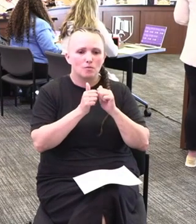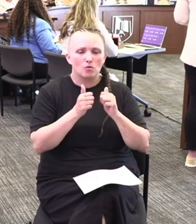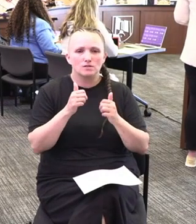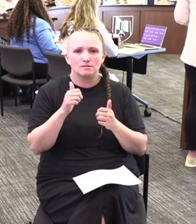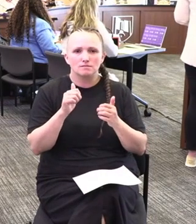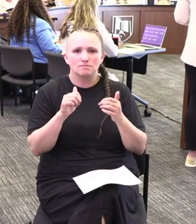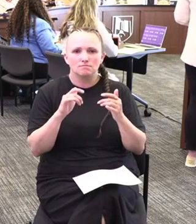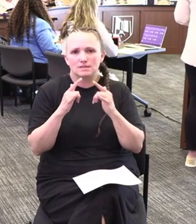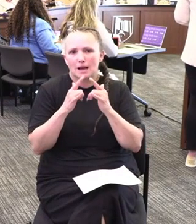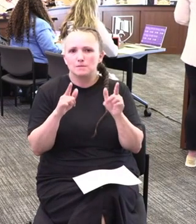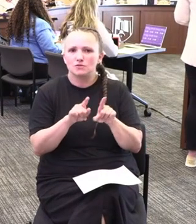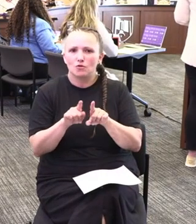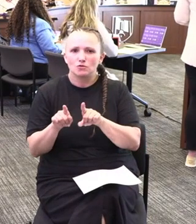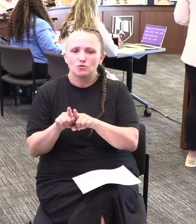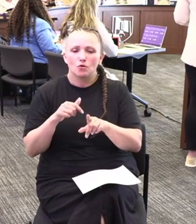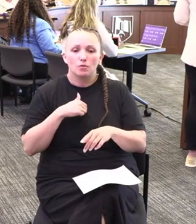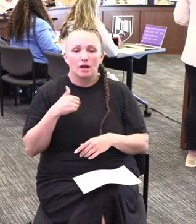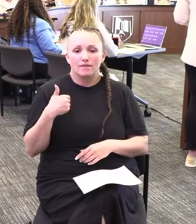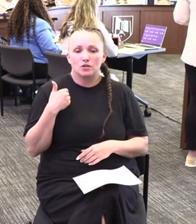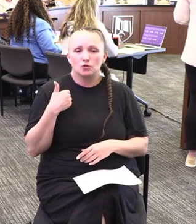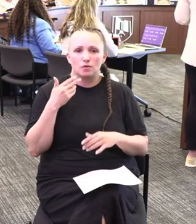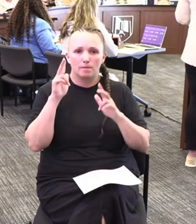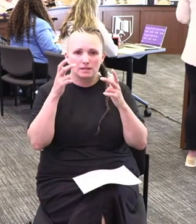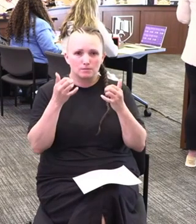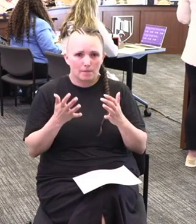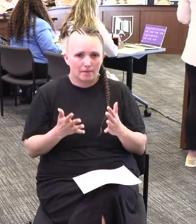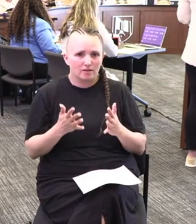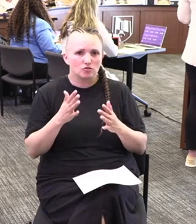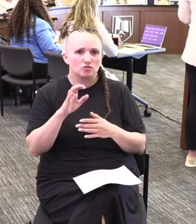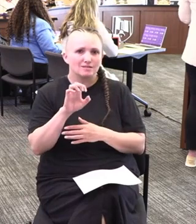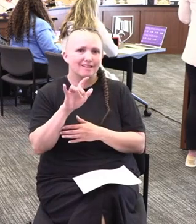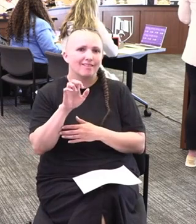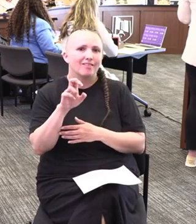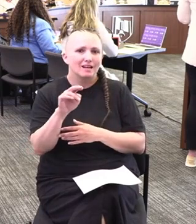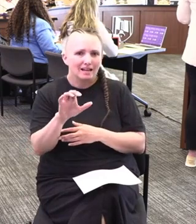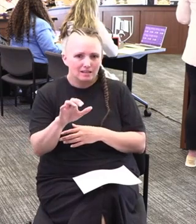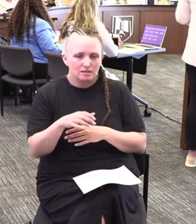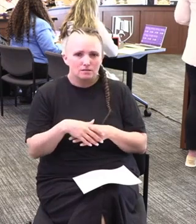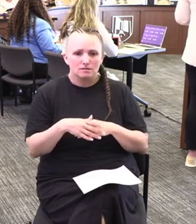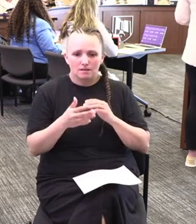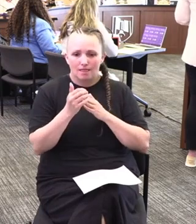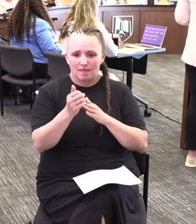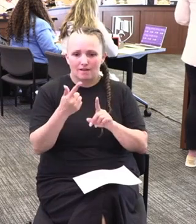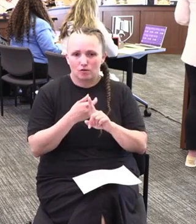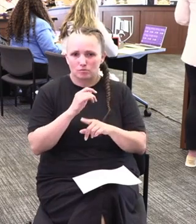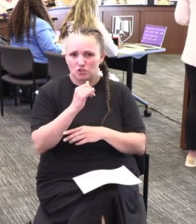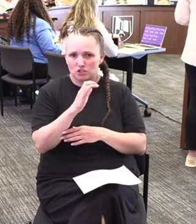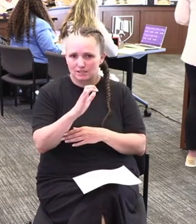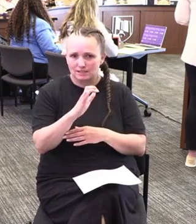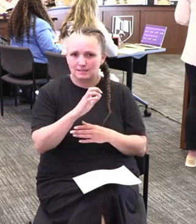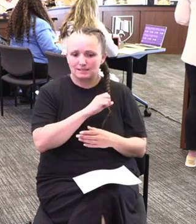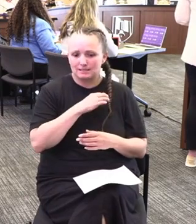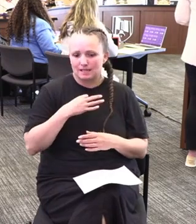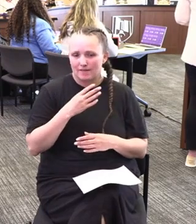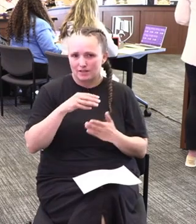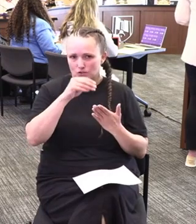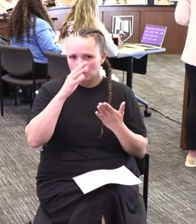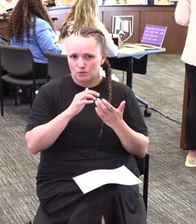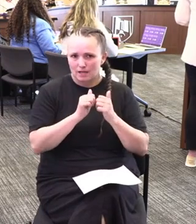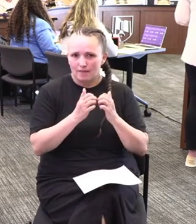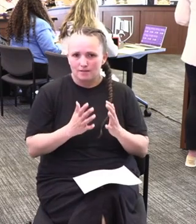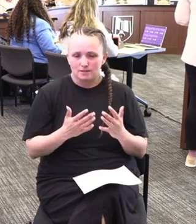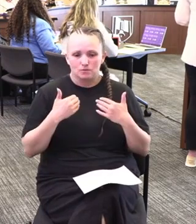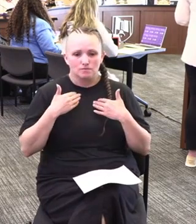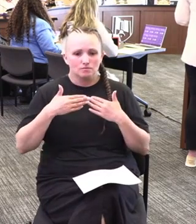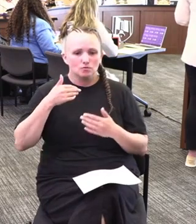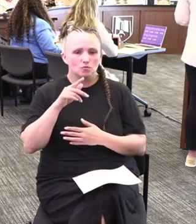We have a youth basketball players clinic led by JJC staff and student athletes, and we had almost 100